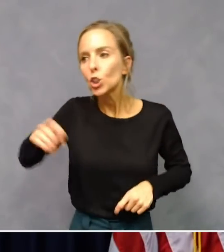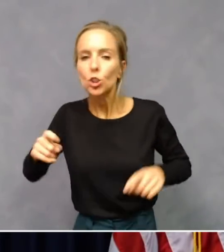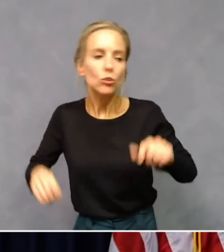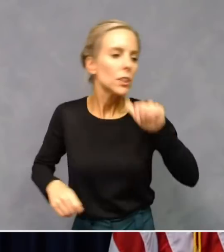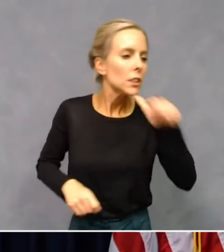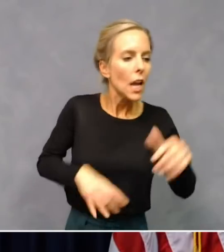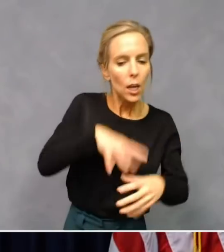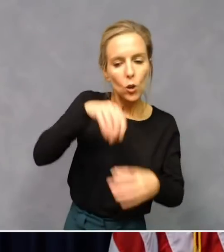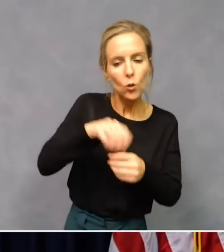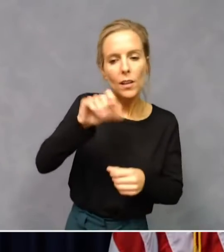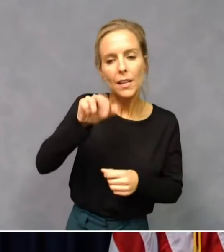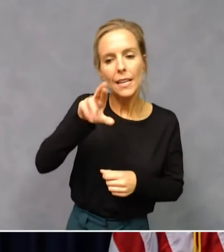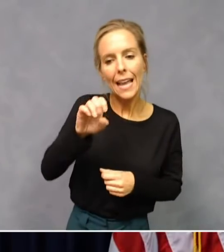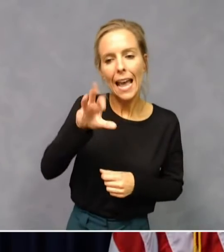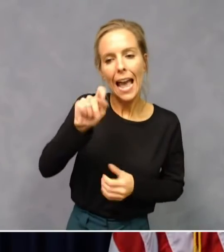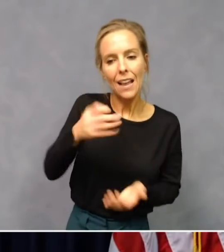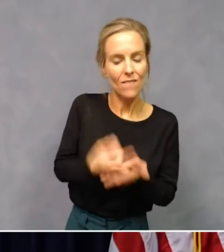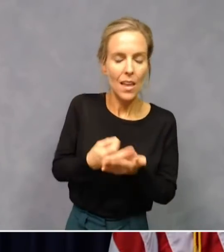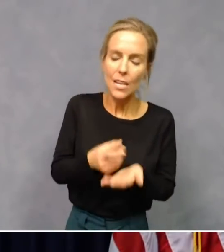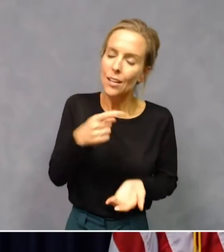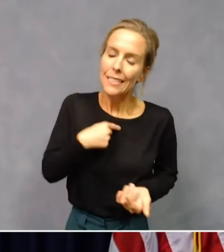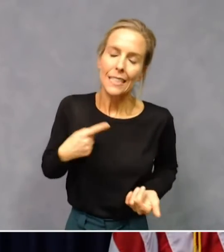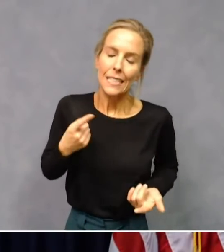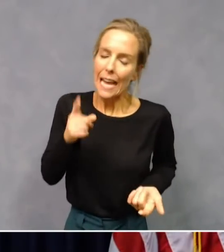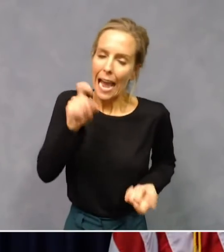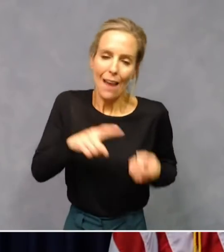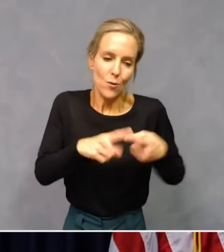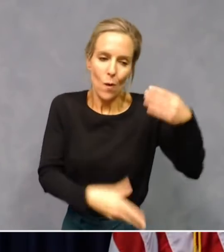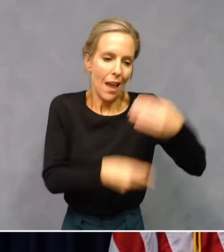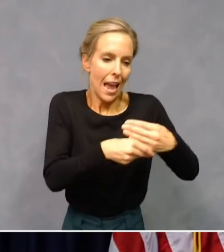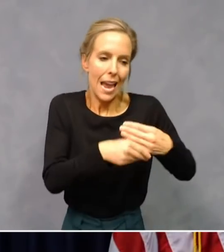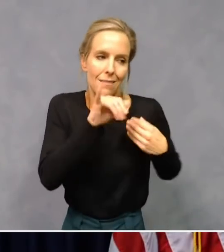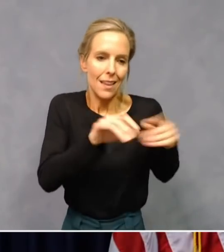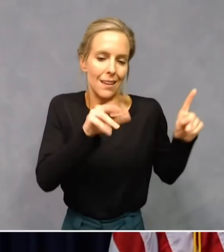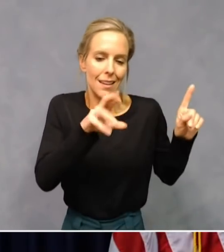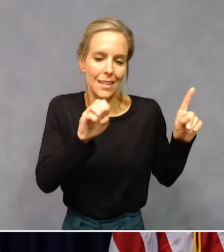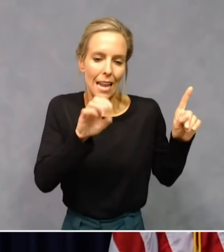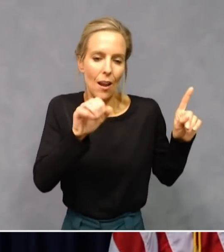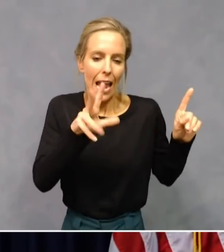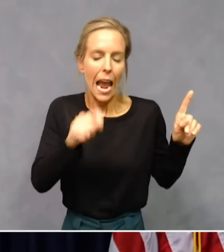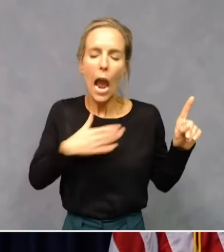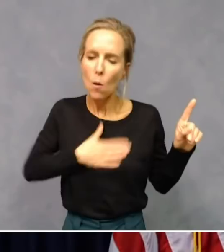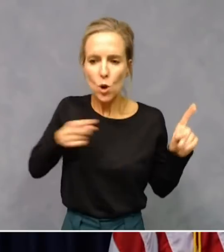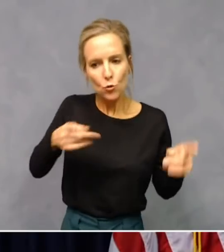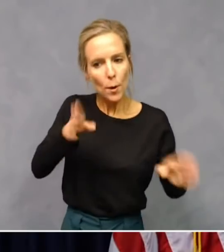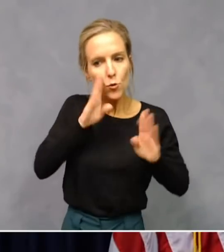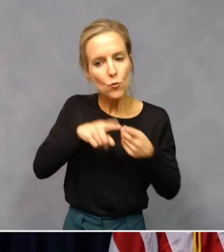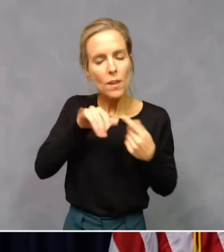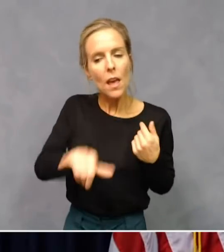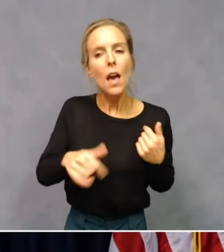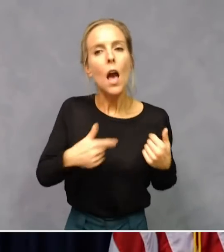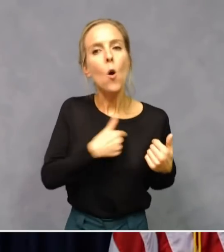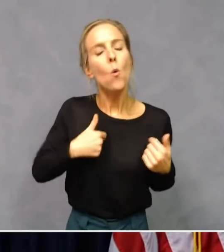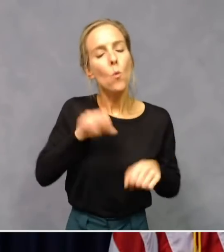but this has to be a piece, and I appreciate you bringing some attention to it. We're working through